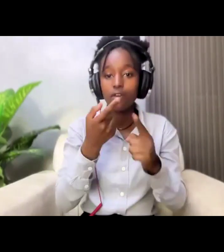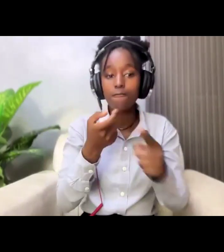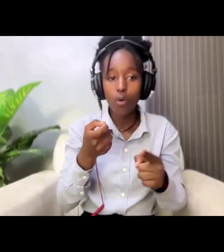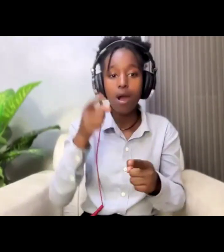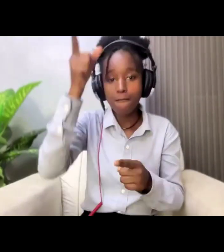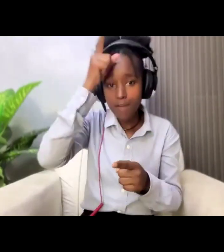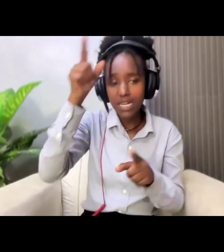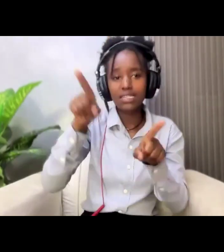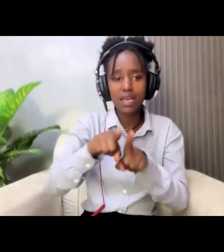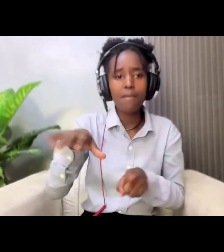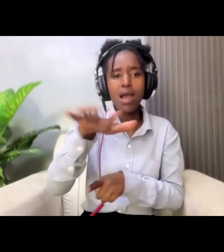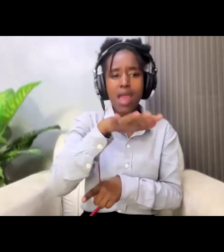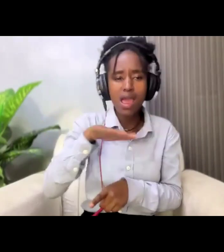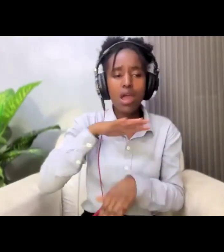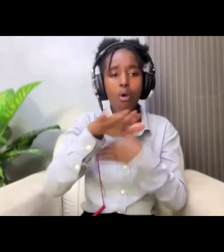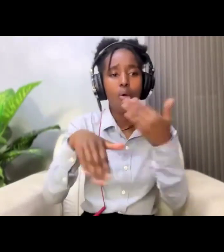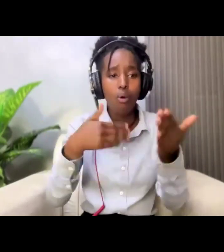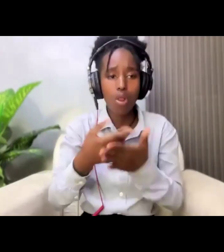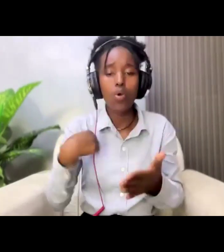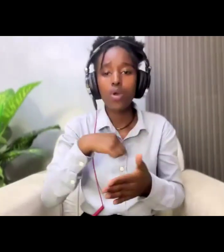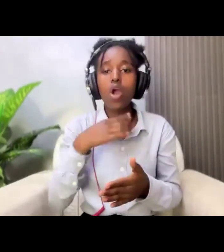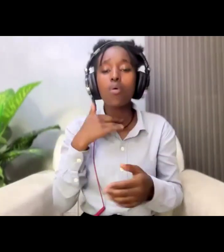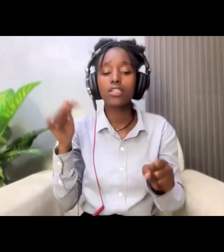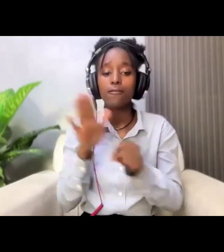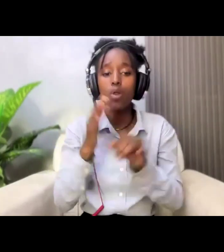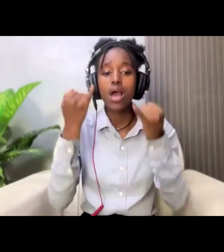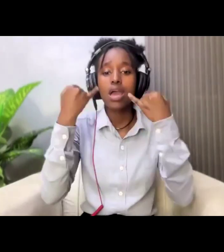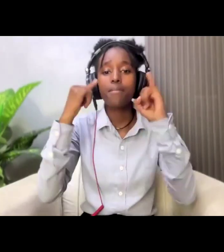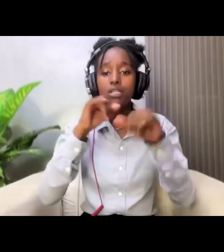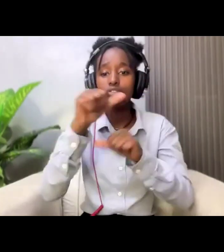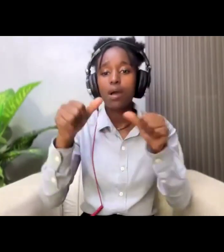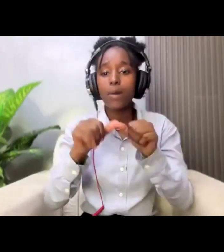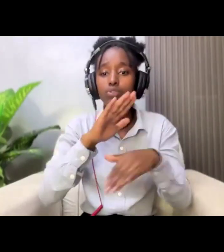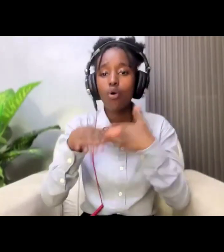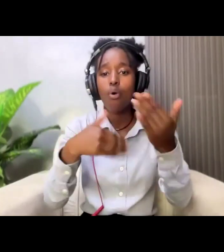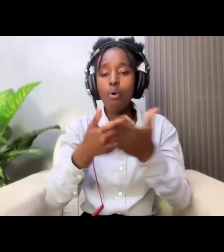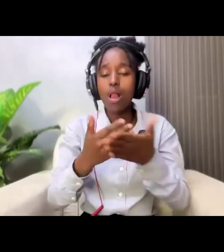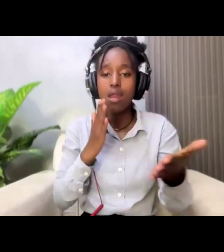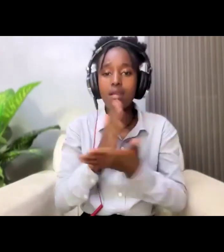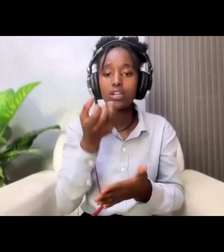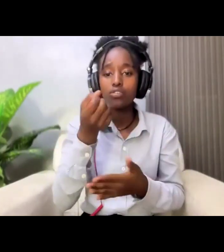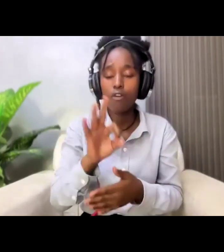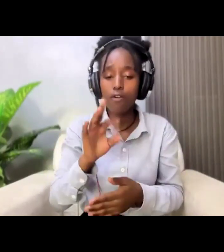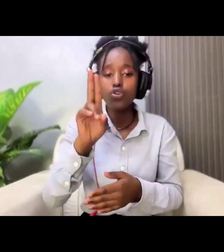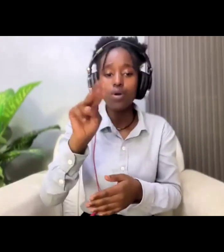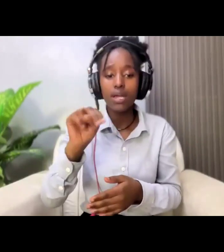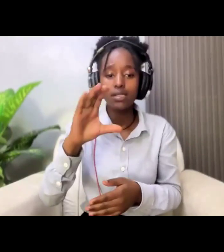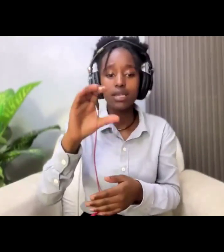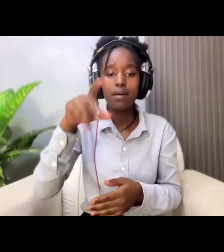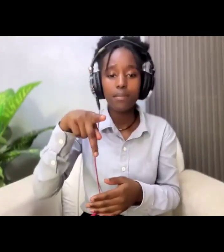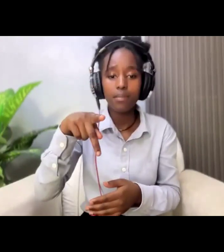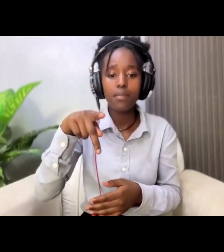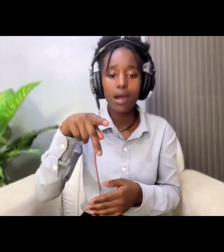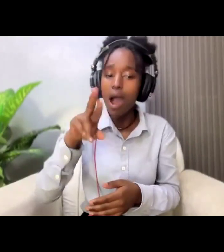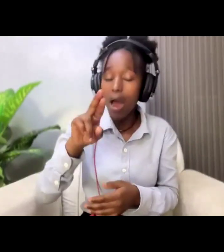are fighting for full implementation of all the rights in the UNCRPD and for full equity for